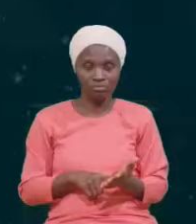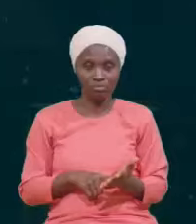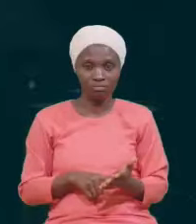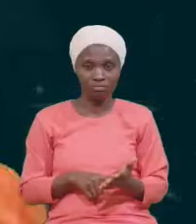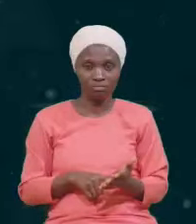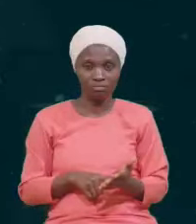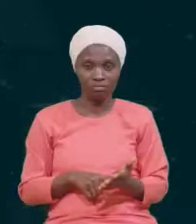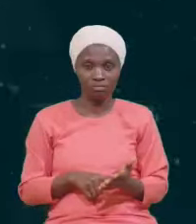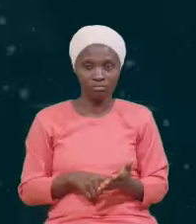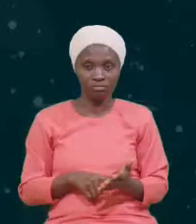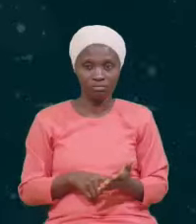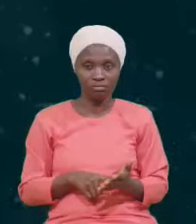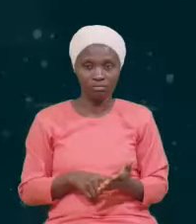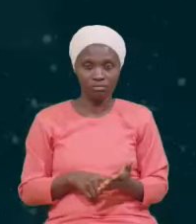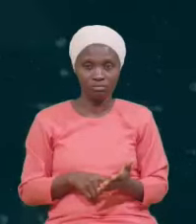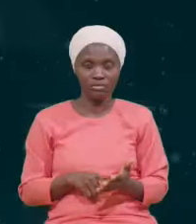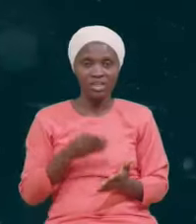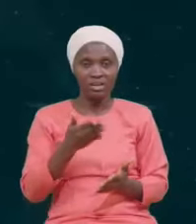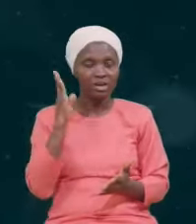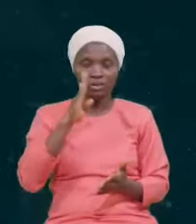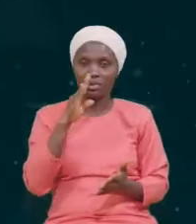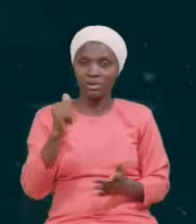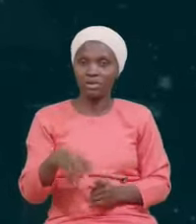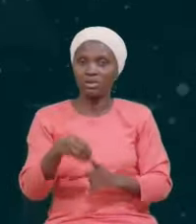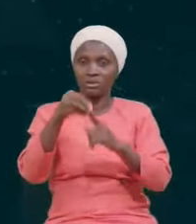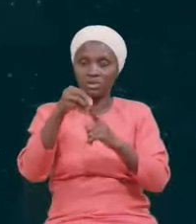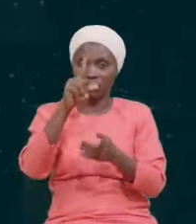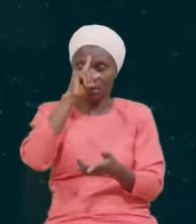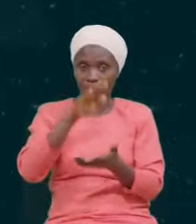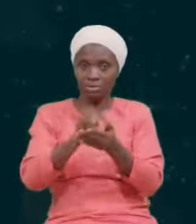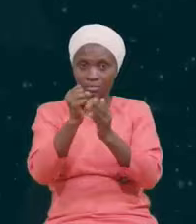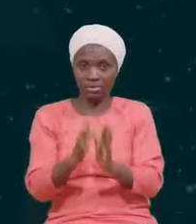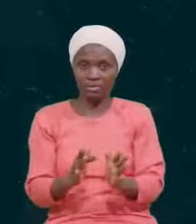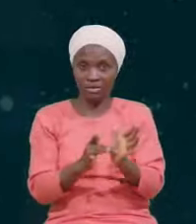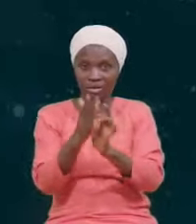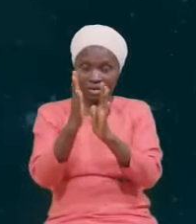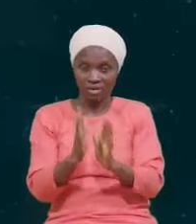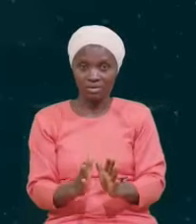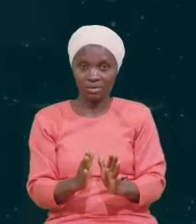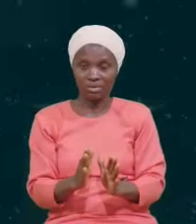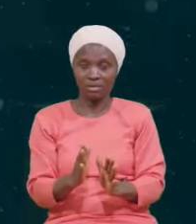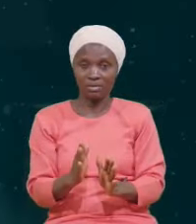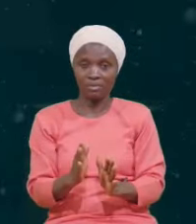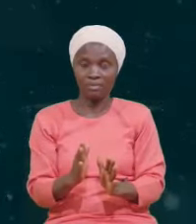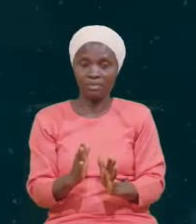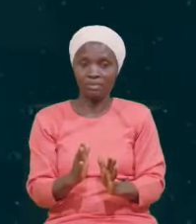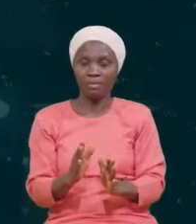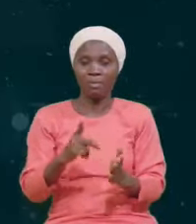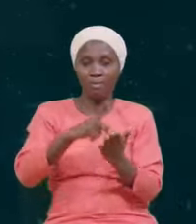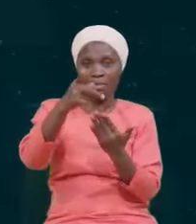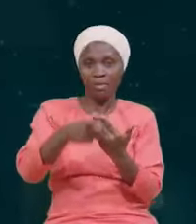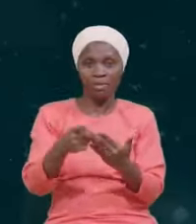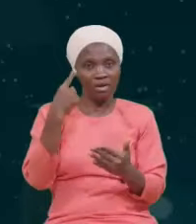there will be a special believers banquet for all those who gave their lives